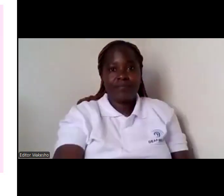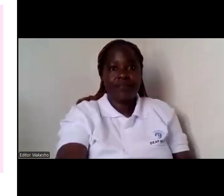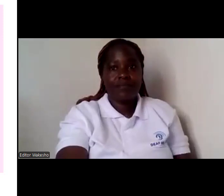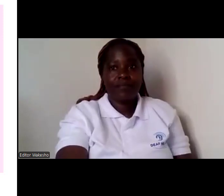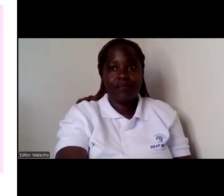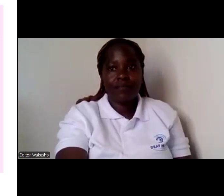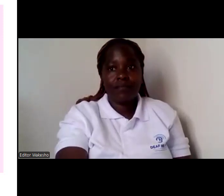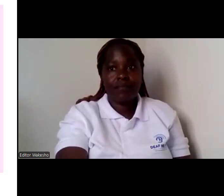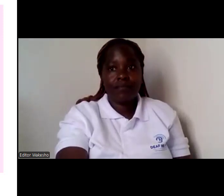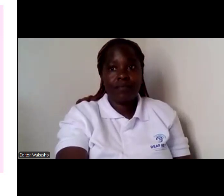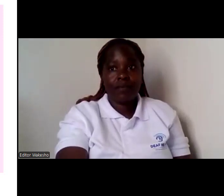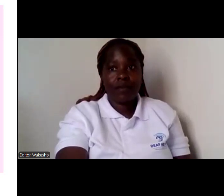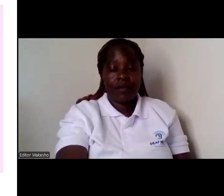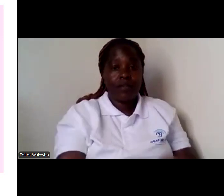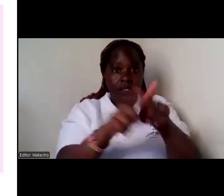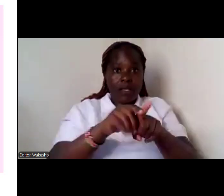I also have a question.